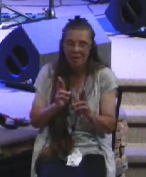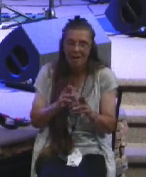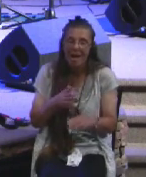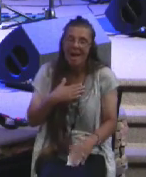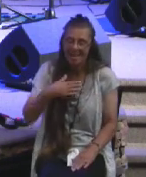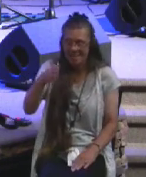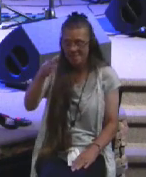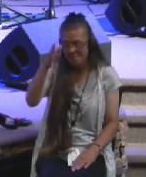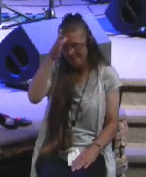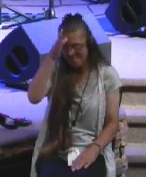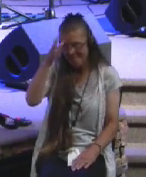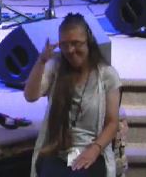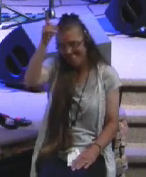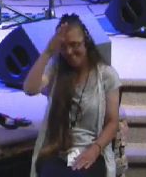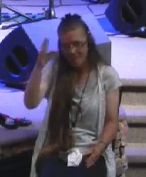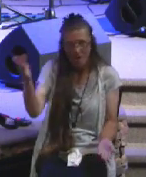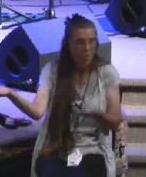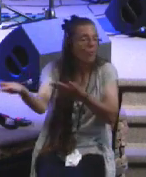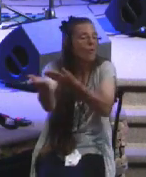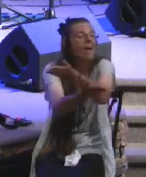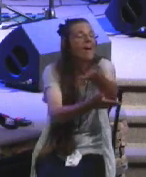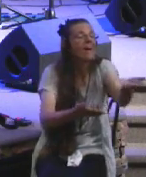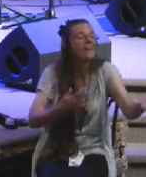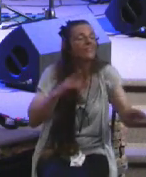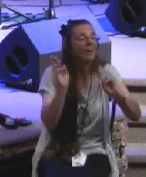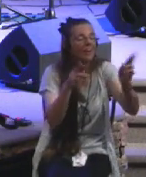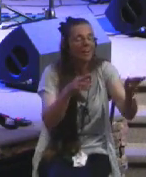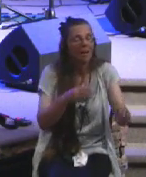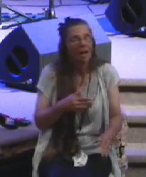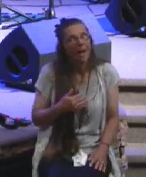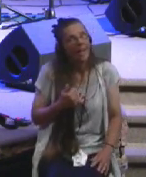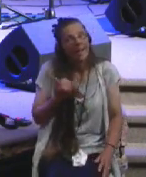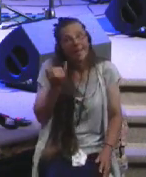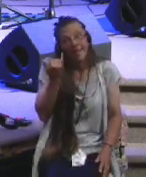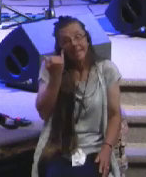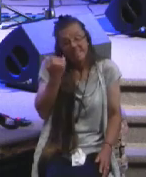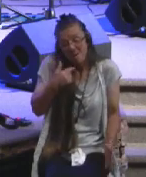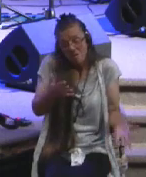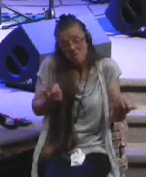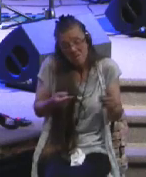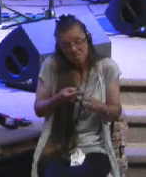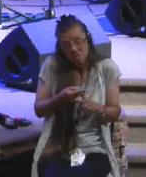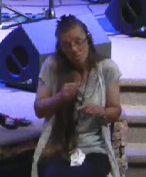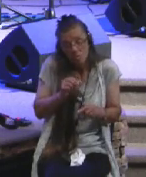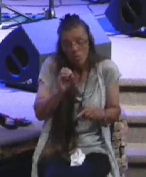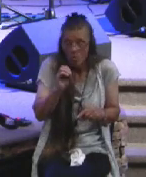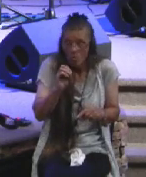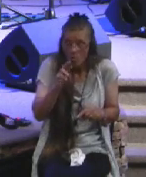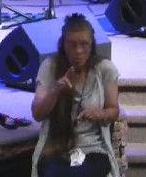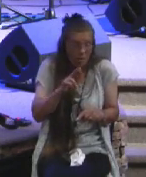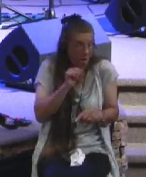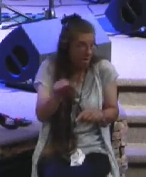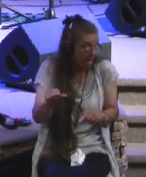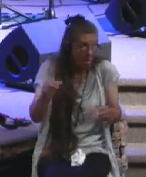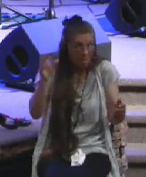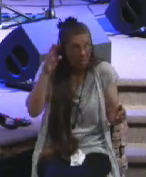God wherever I go, whether I want to or not. Hello,